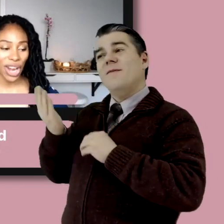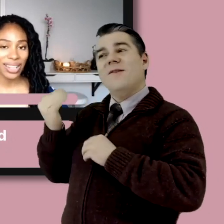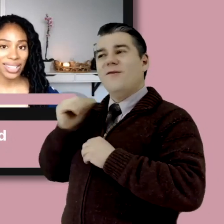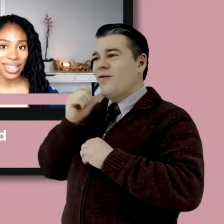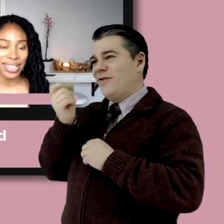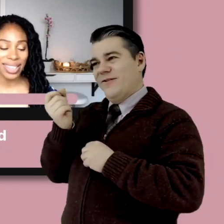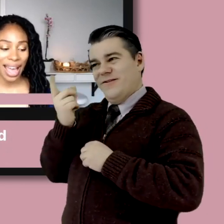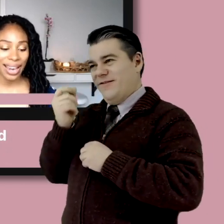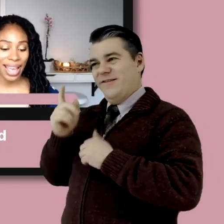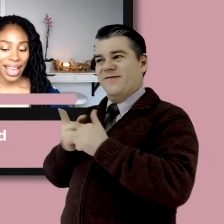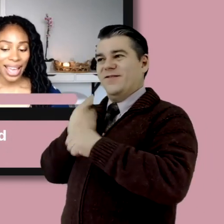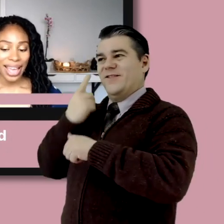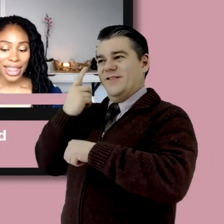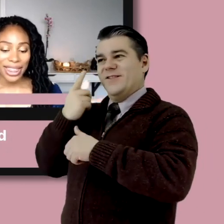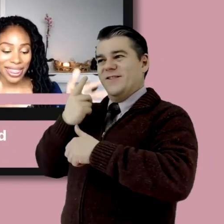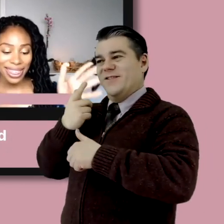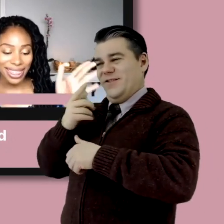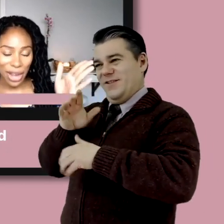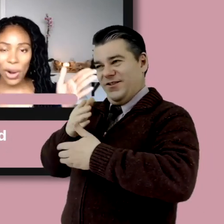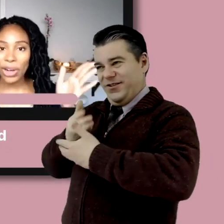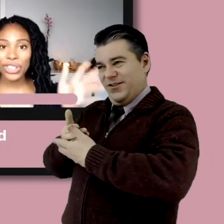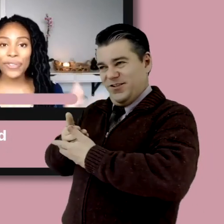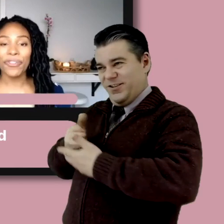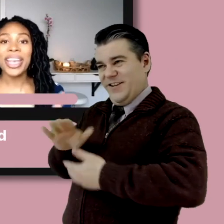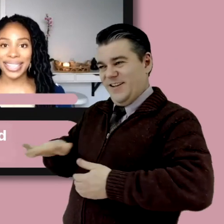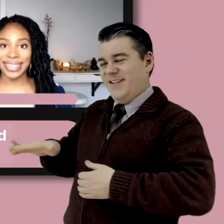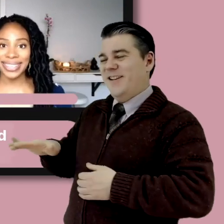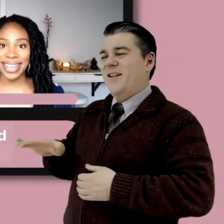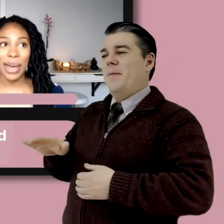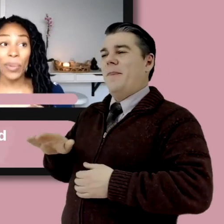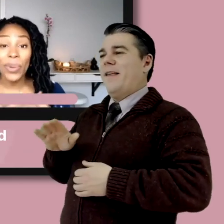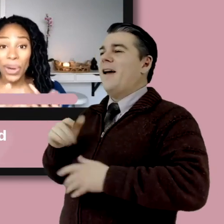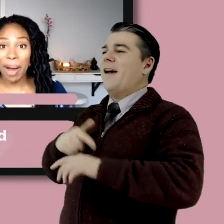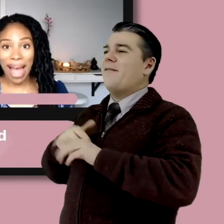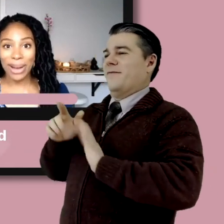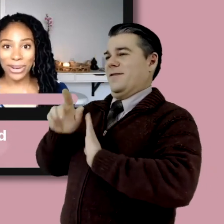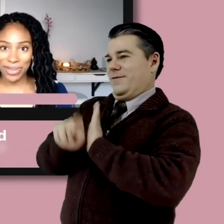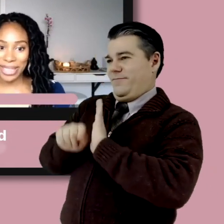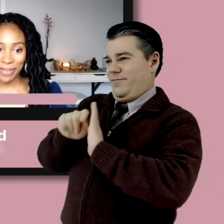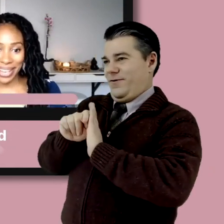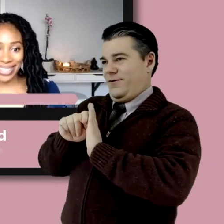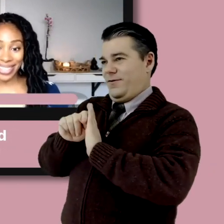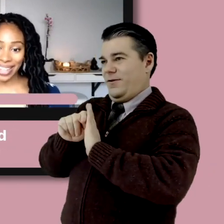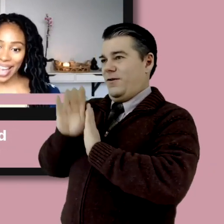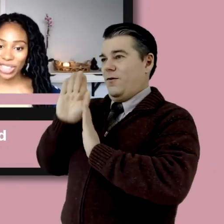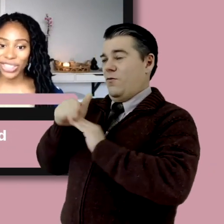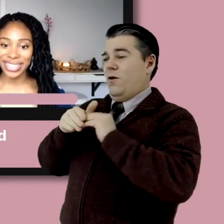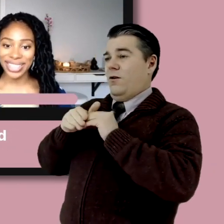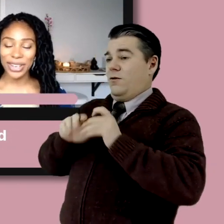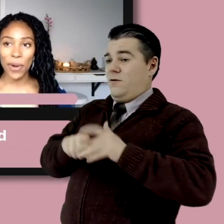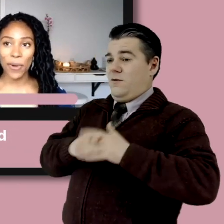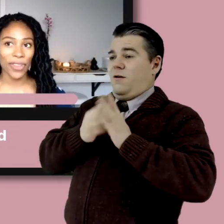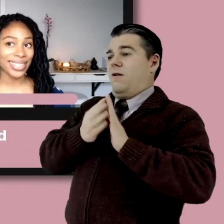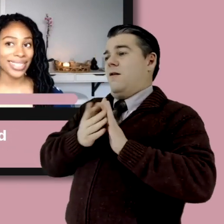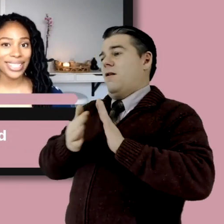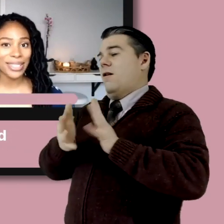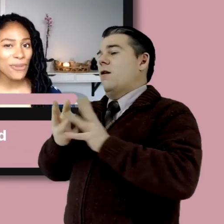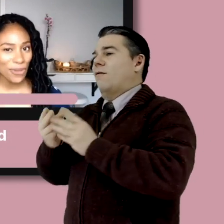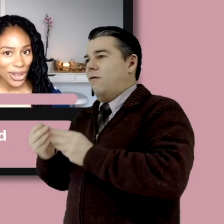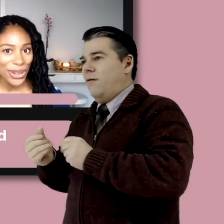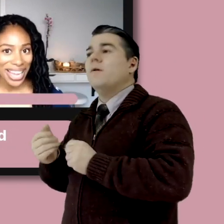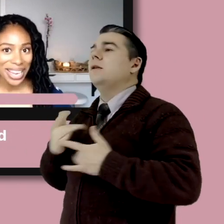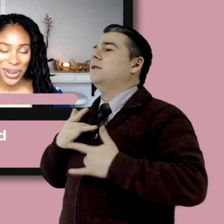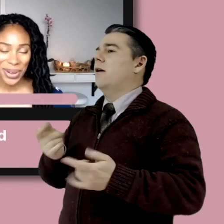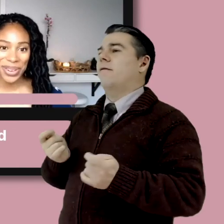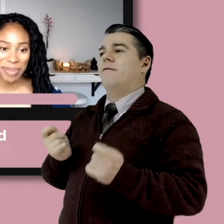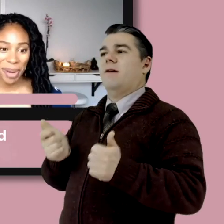first child is that there are just phases, and that we will come out of these phases, and they actually tend to go fast. It doesn't